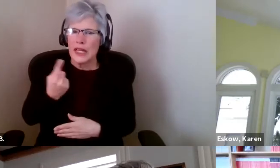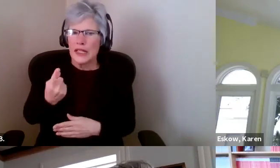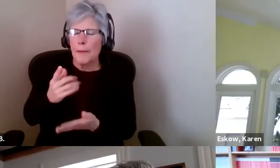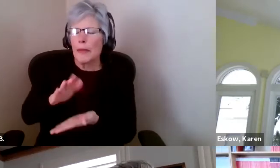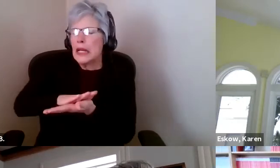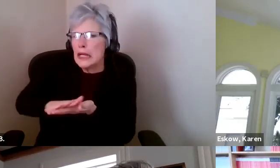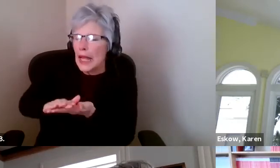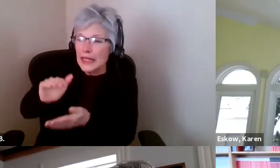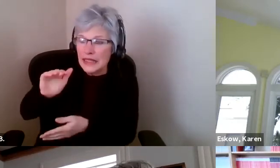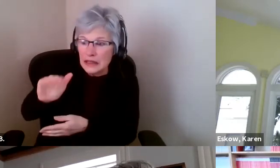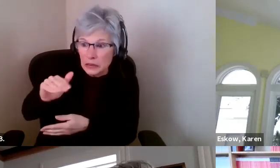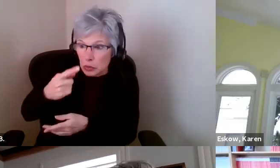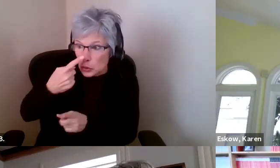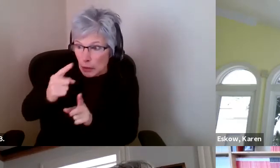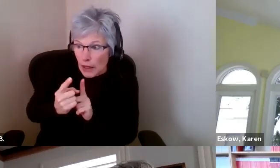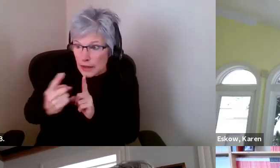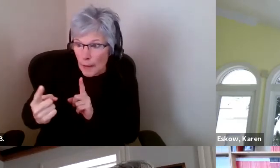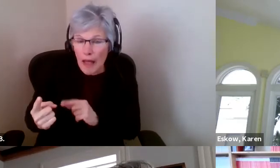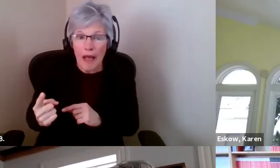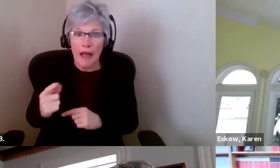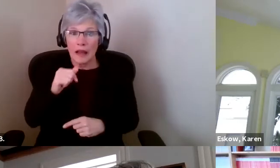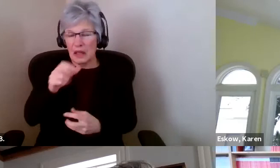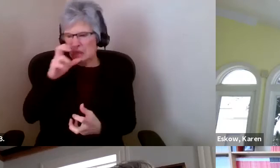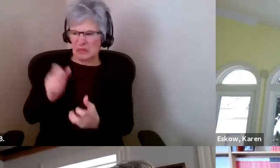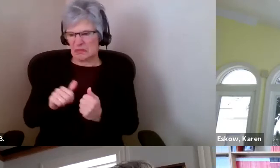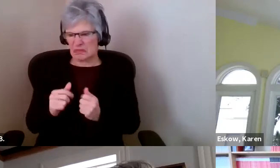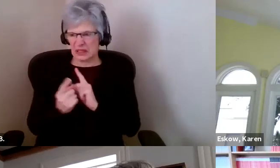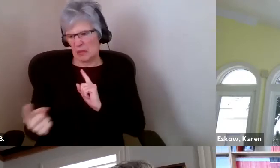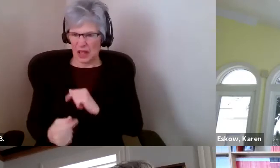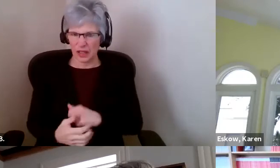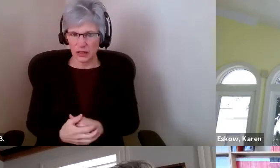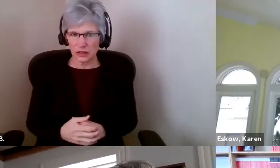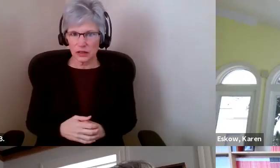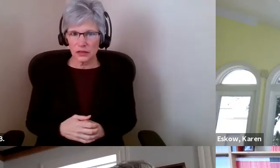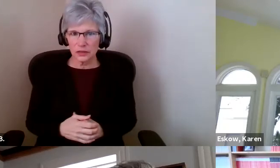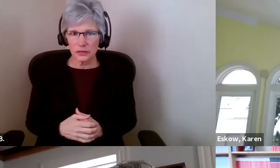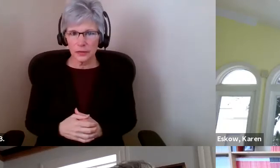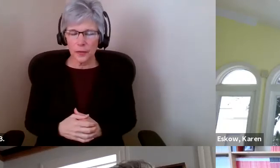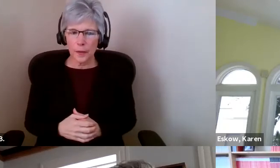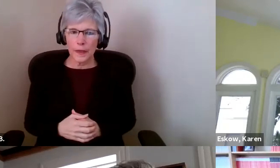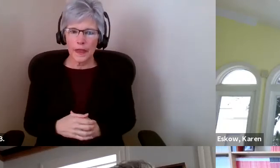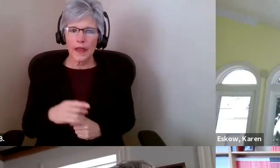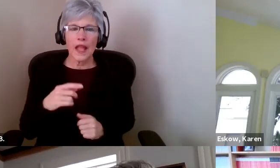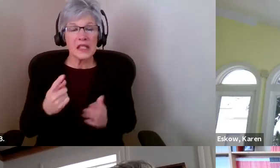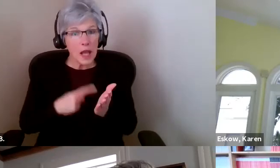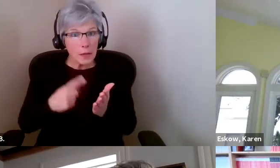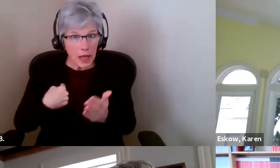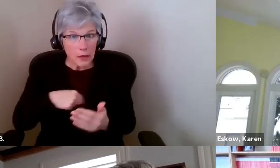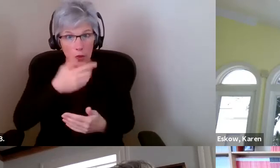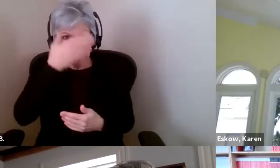command, step back. You can tell I've gotten both of those, but we also forget the mask occasionally.